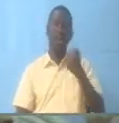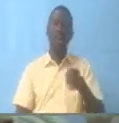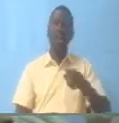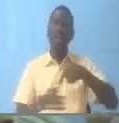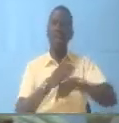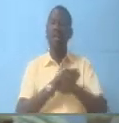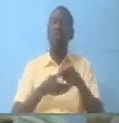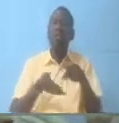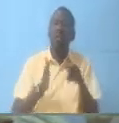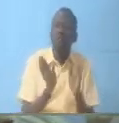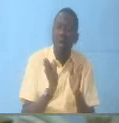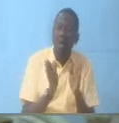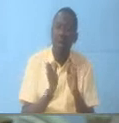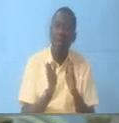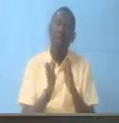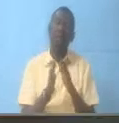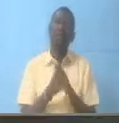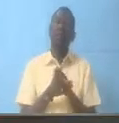manner in which